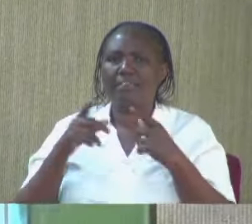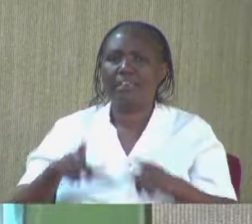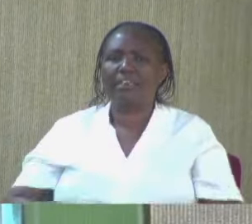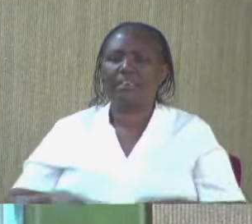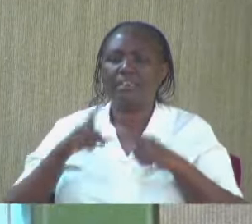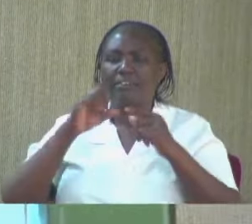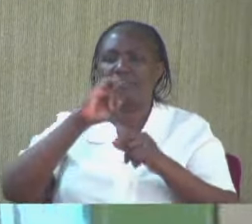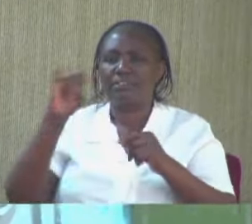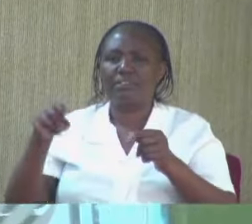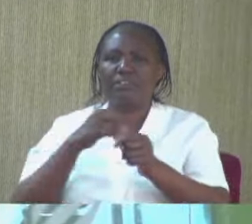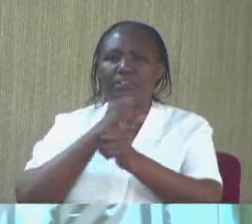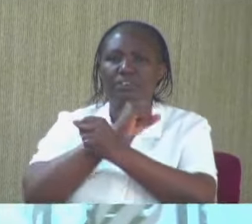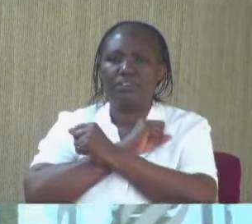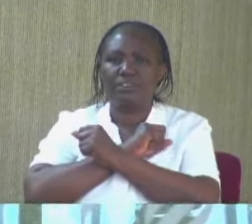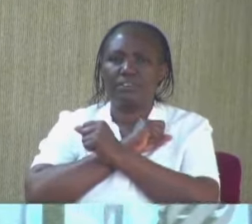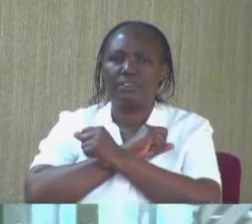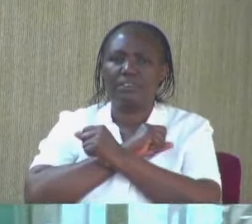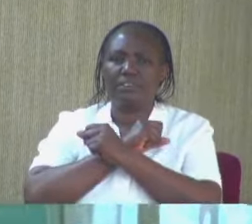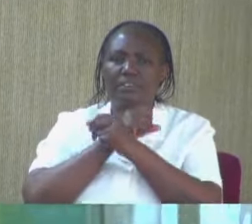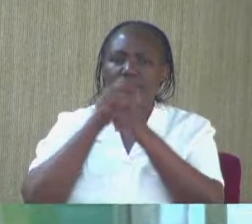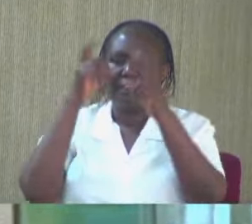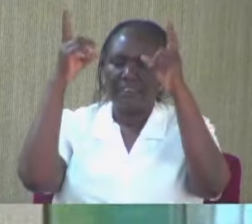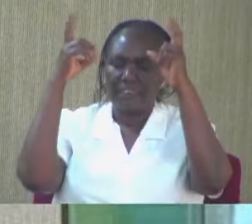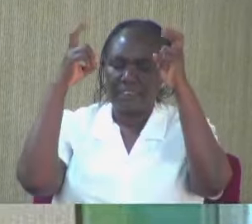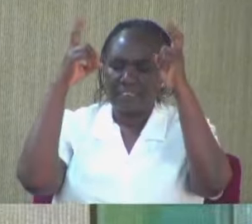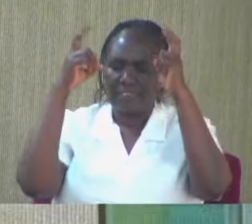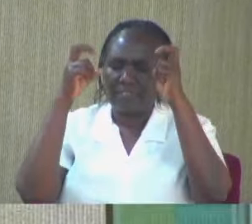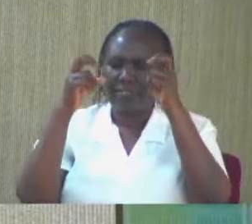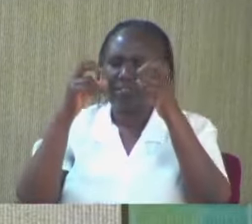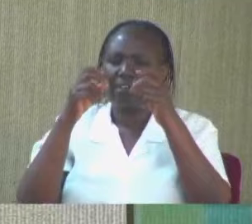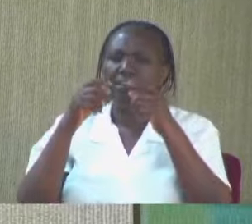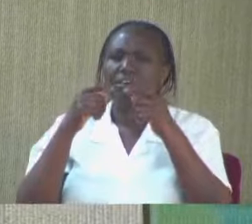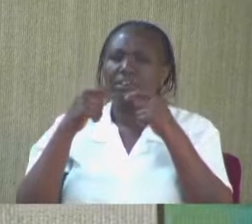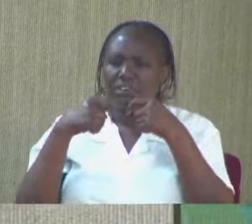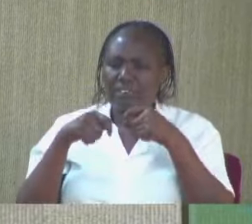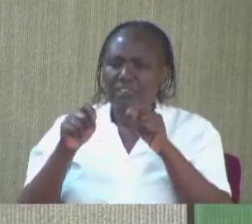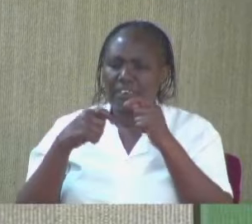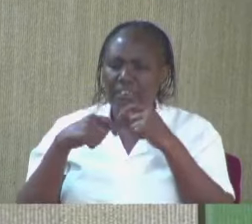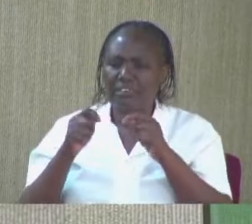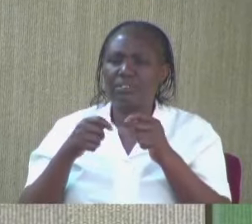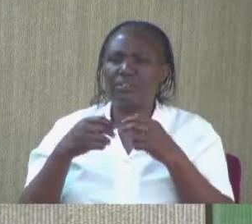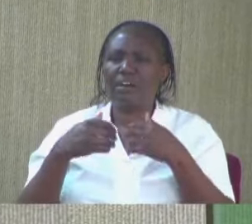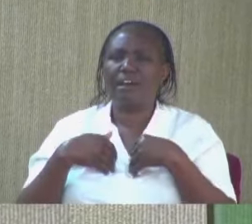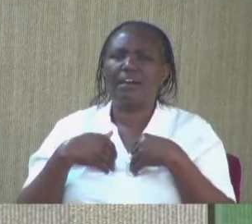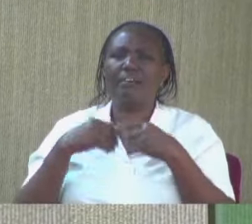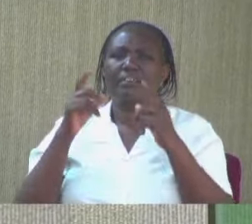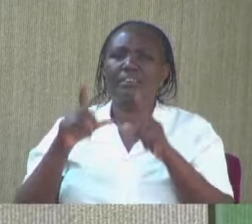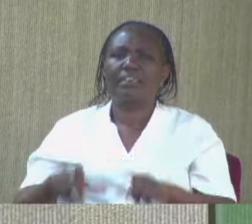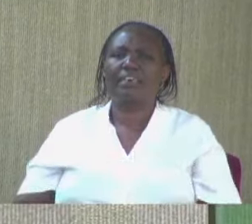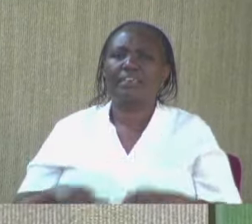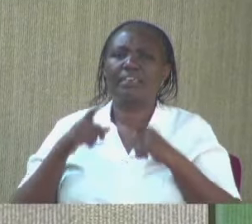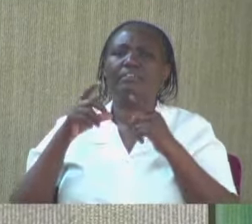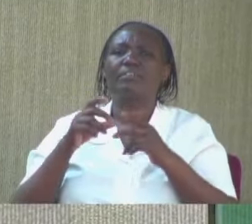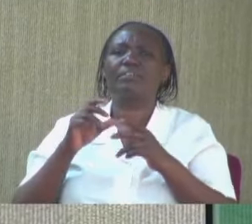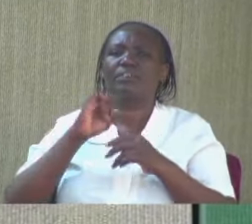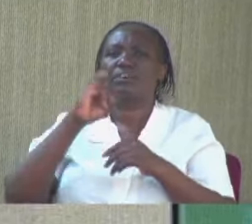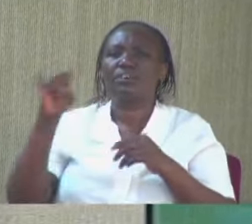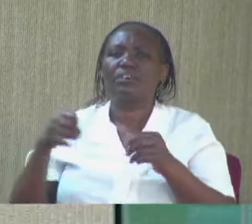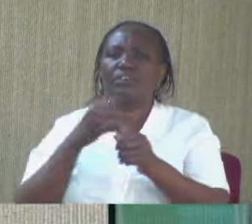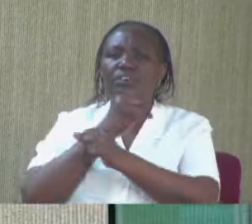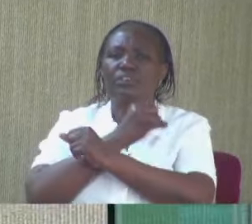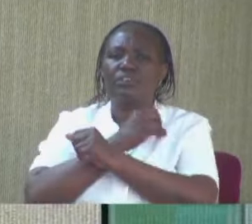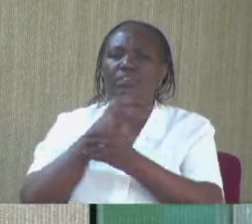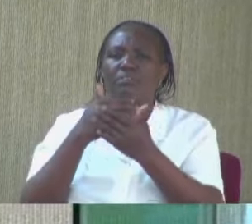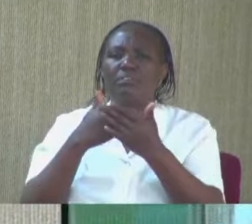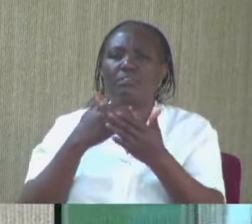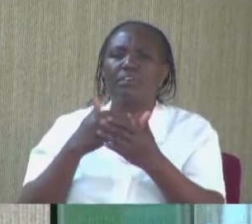And the devil attempted to take the life of John before he wrote the book of Revelation. It appears as